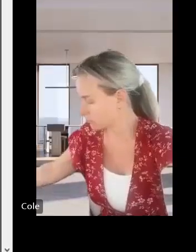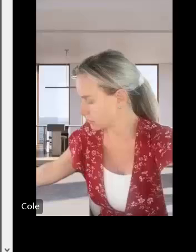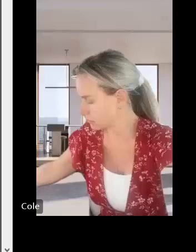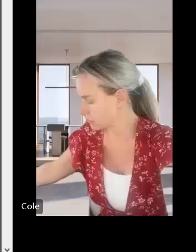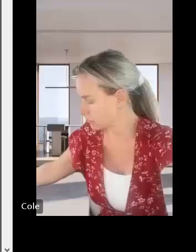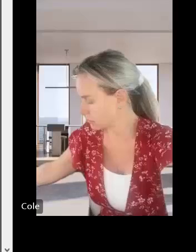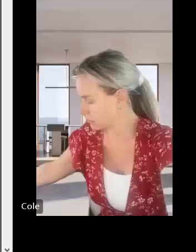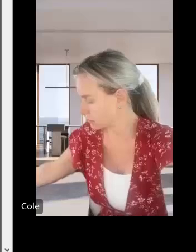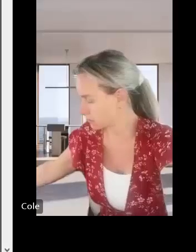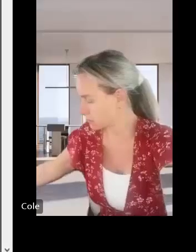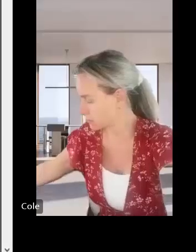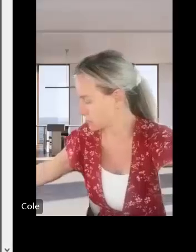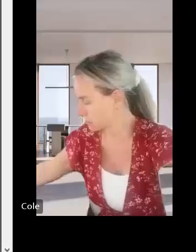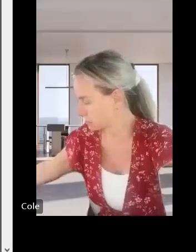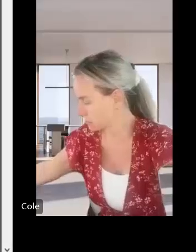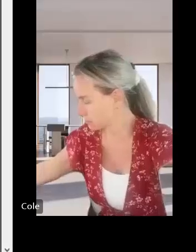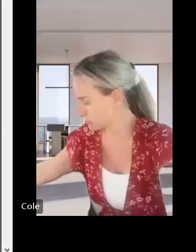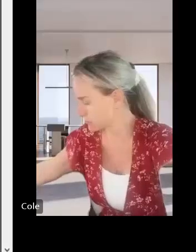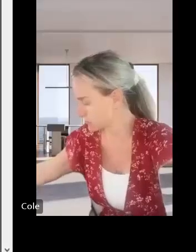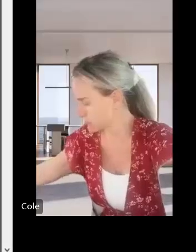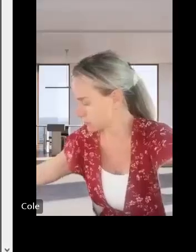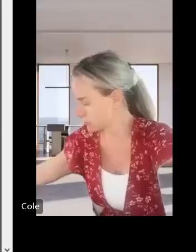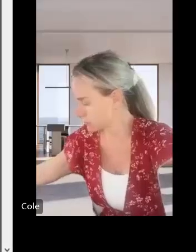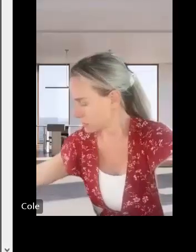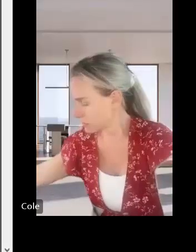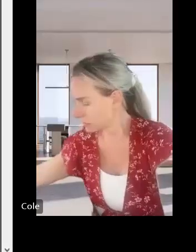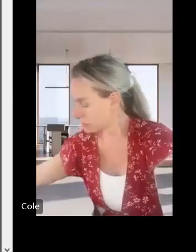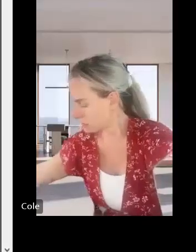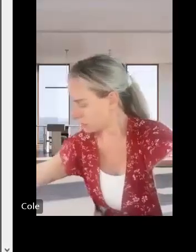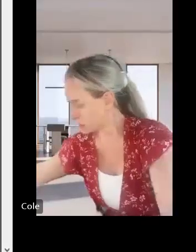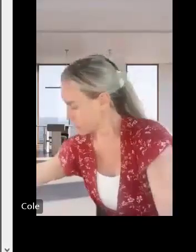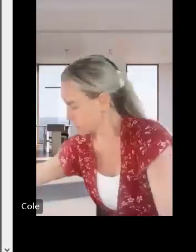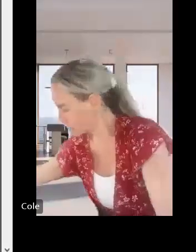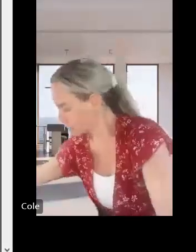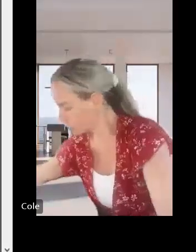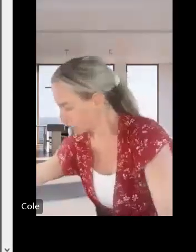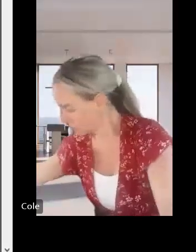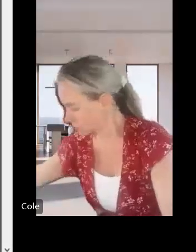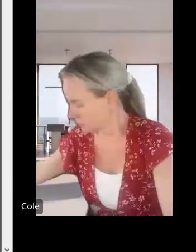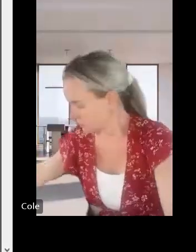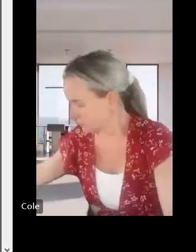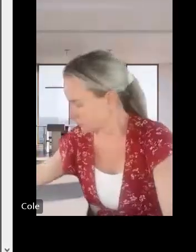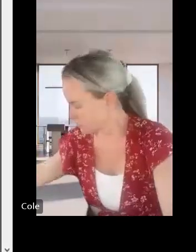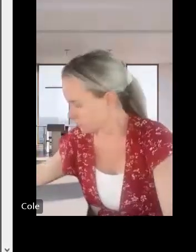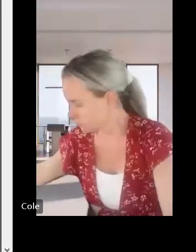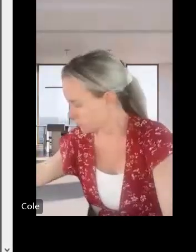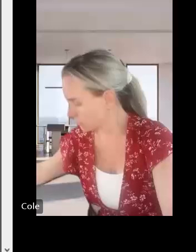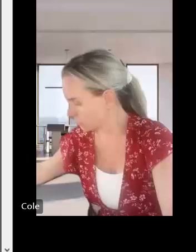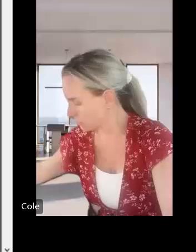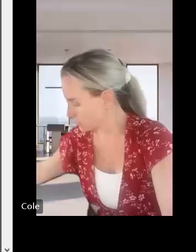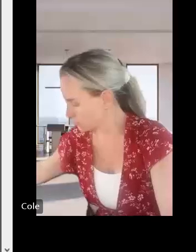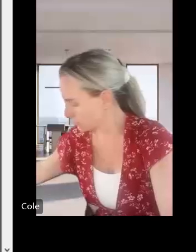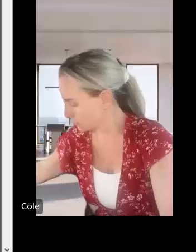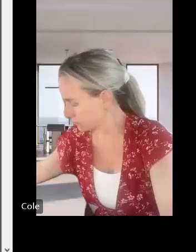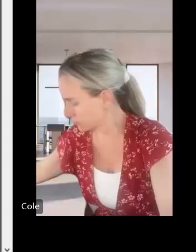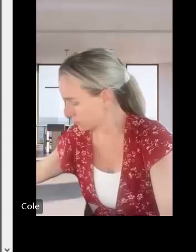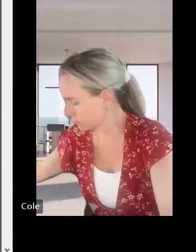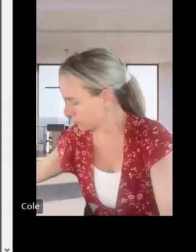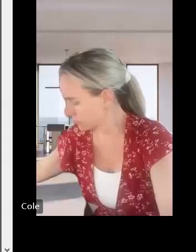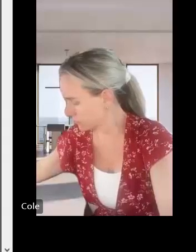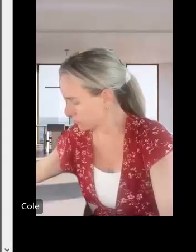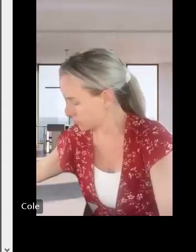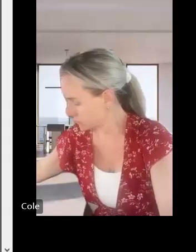through the supervision. So it's hard to compare. So the only comparison we have is this current school year.